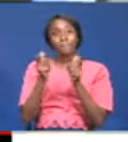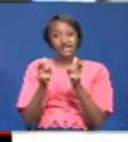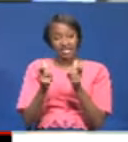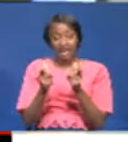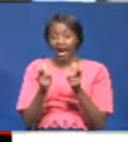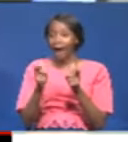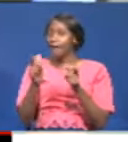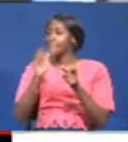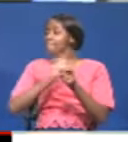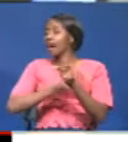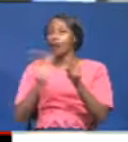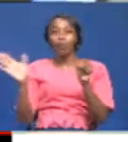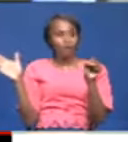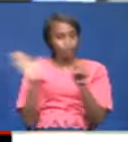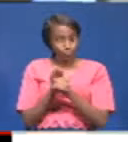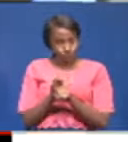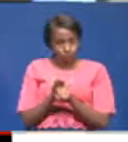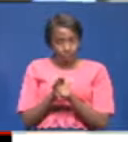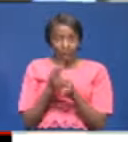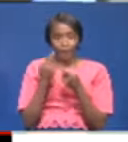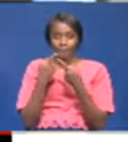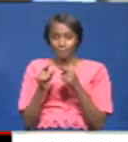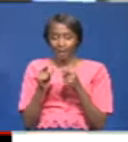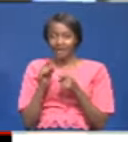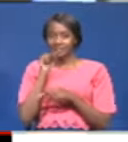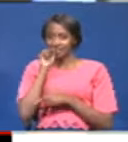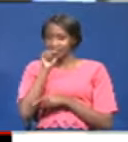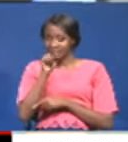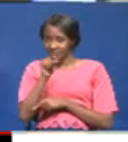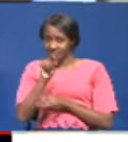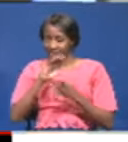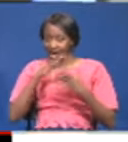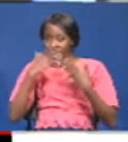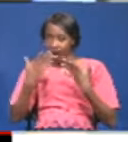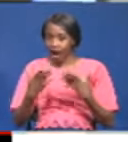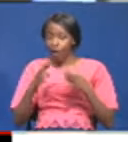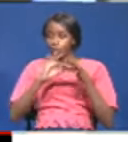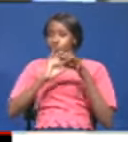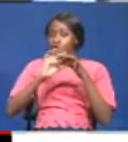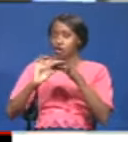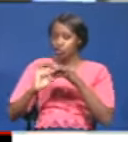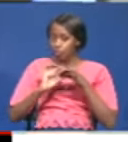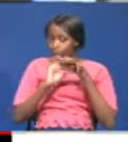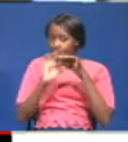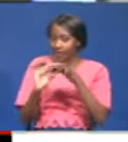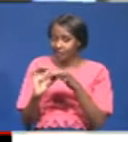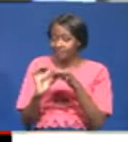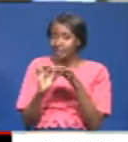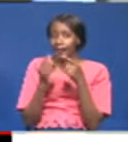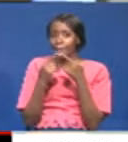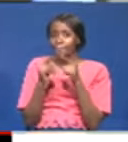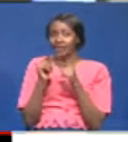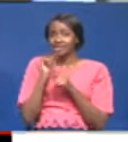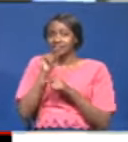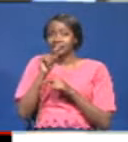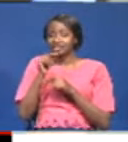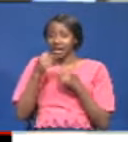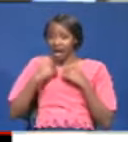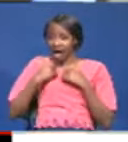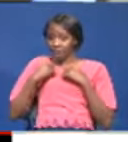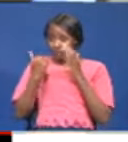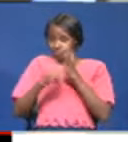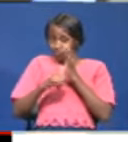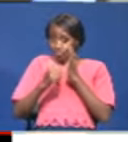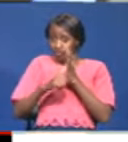it. In that framework of cooperation, one of the things we do and hope is that when there's an issue, you address it